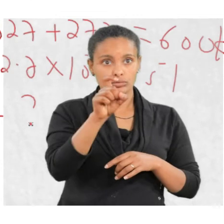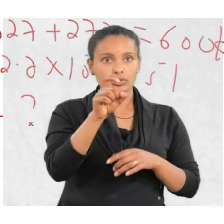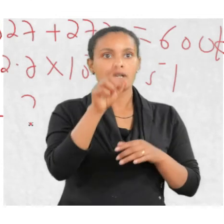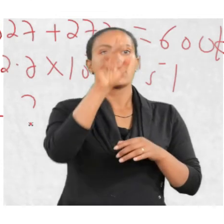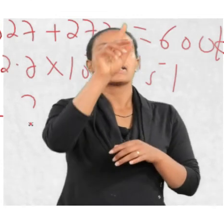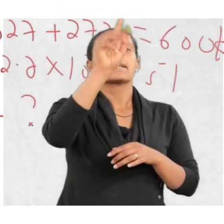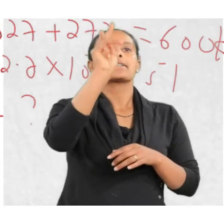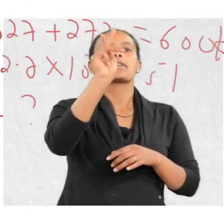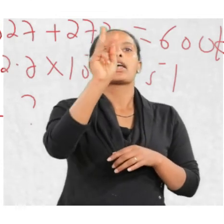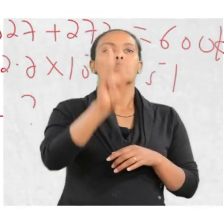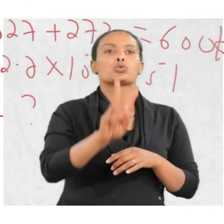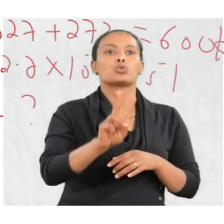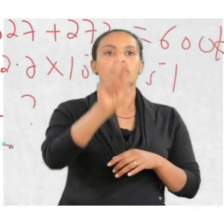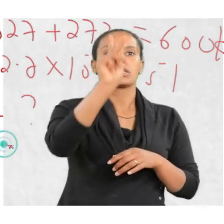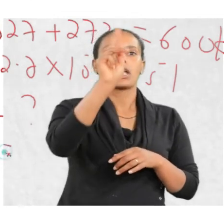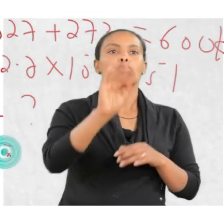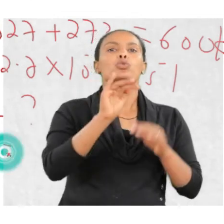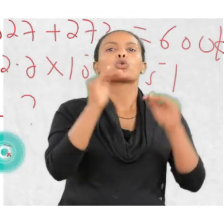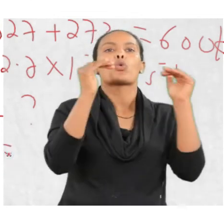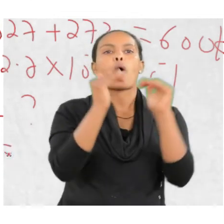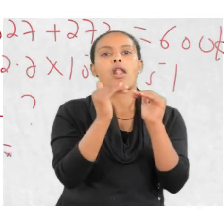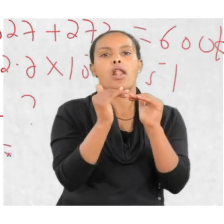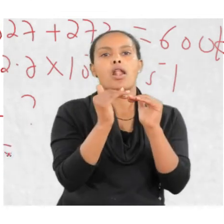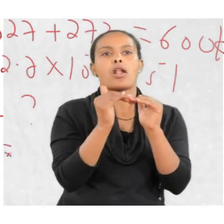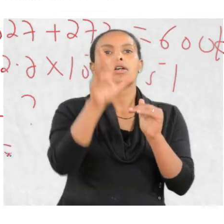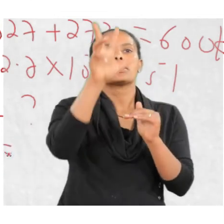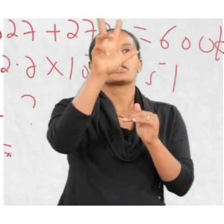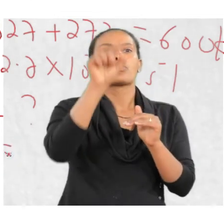K2 equal